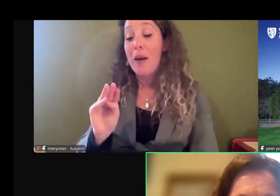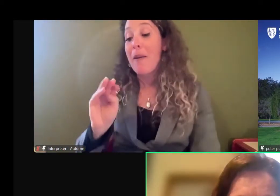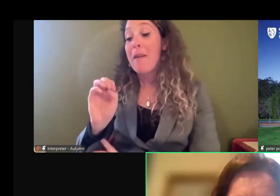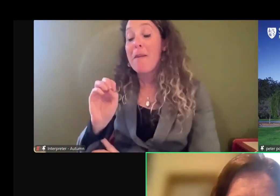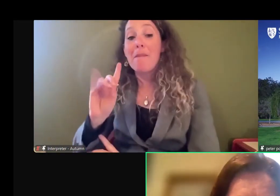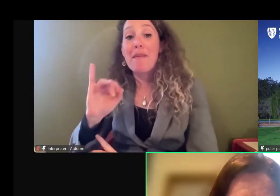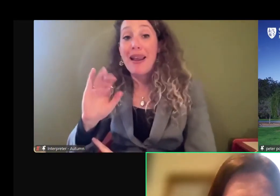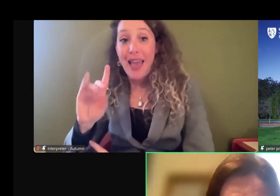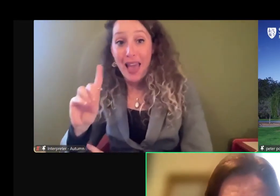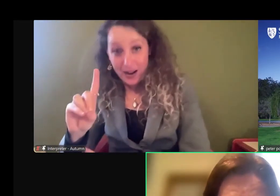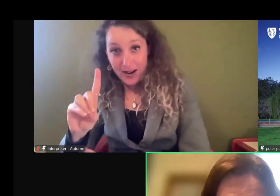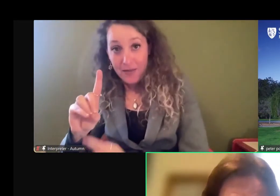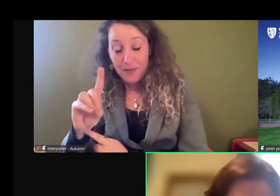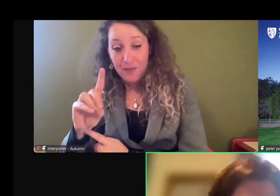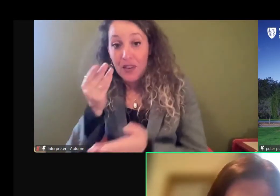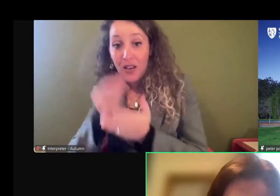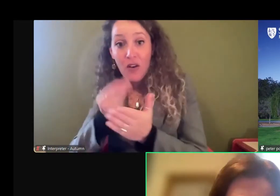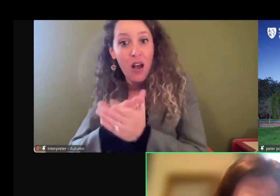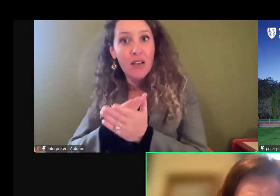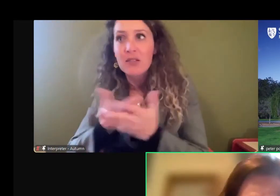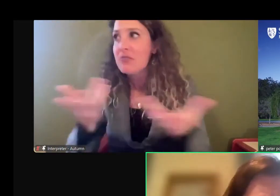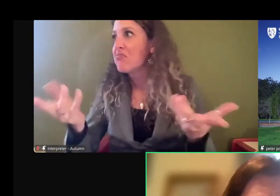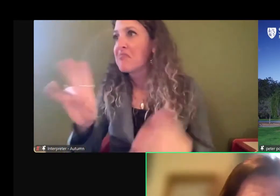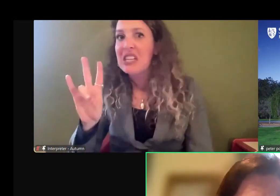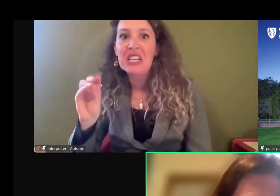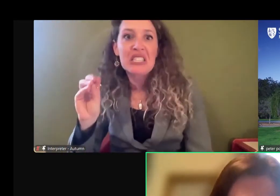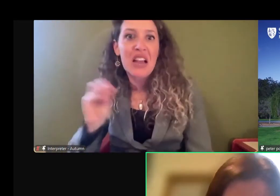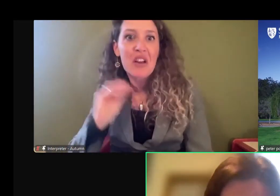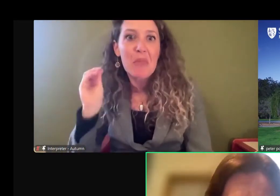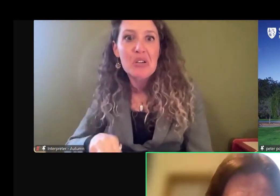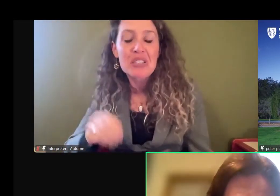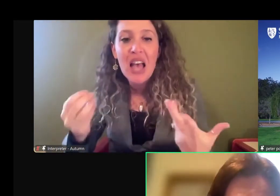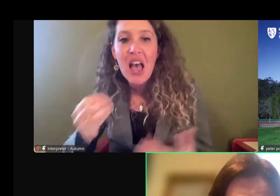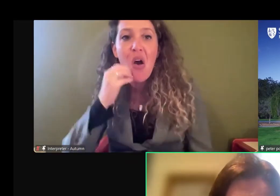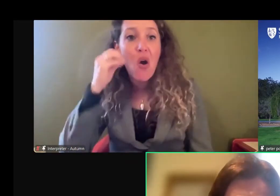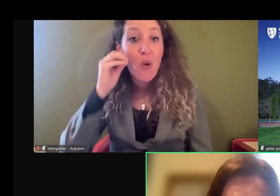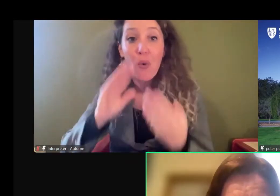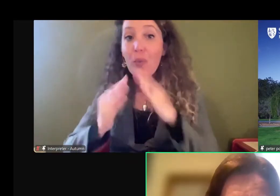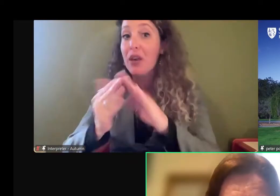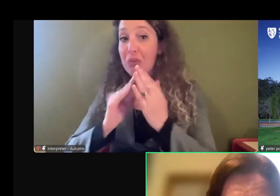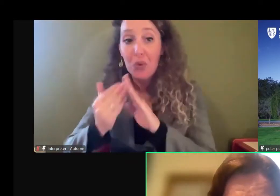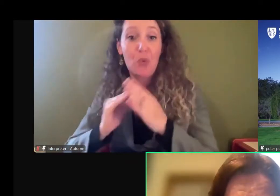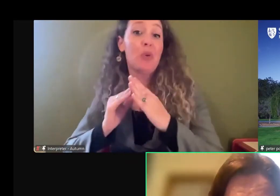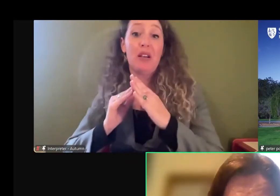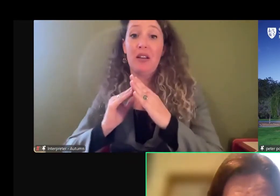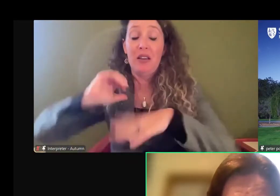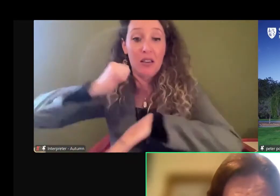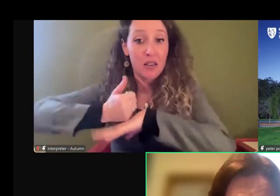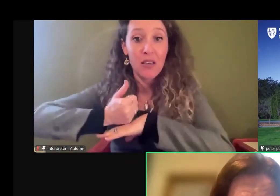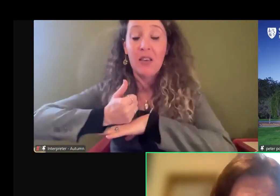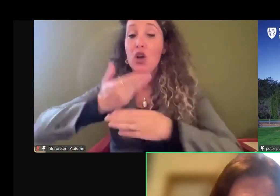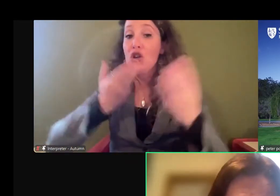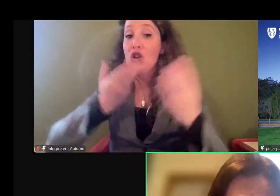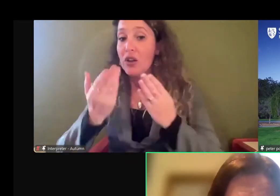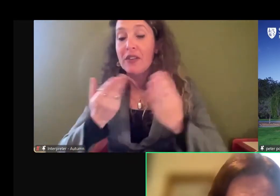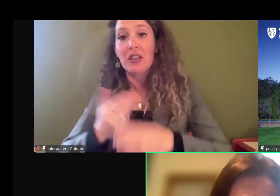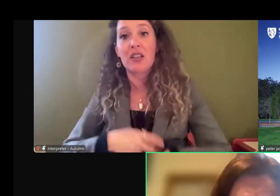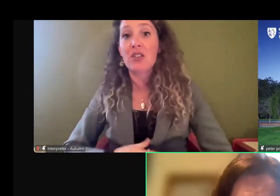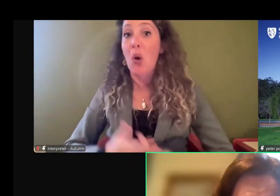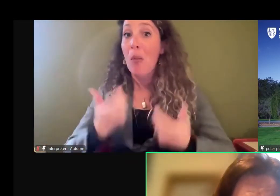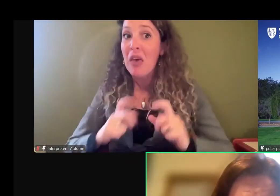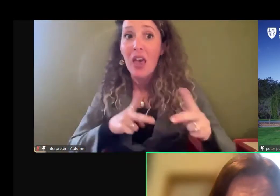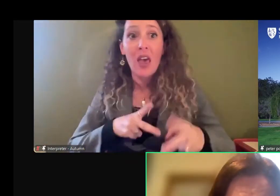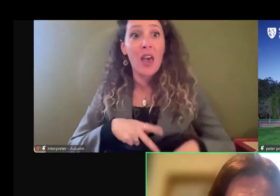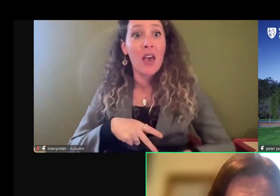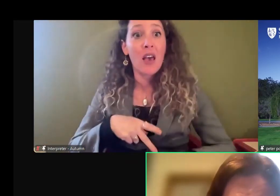part. Mhm. Medicaid funds 70% of home and community based services. So, enormous